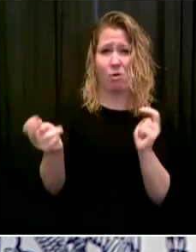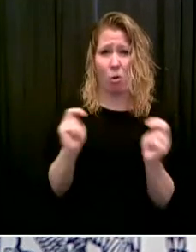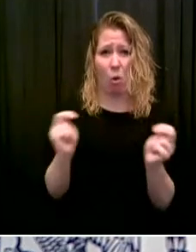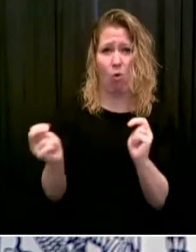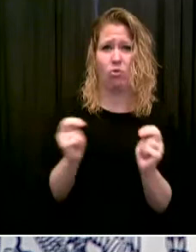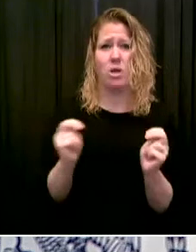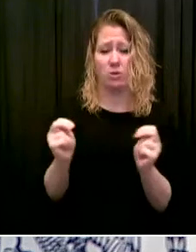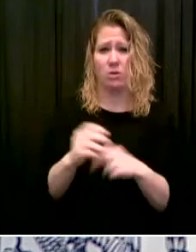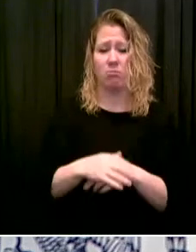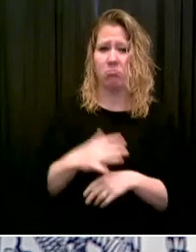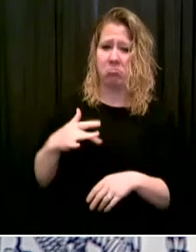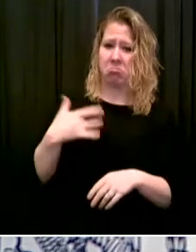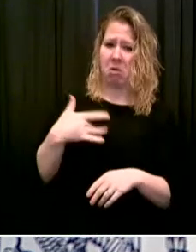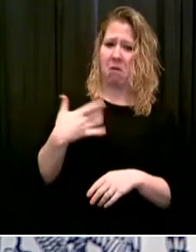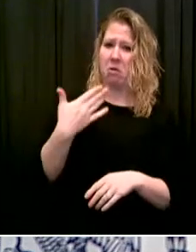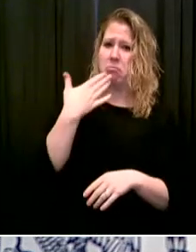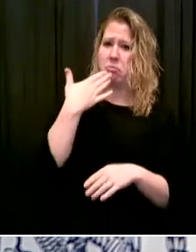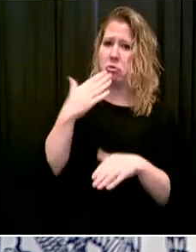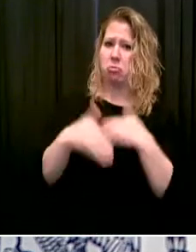Henry.